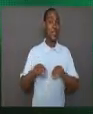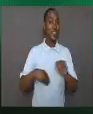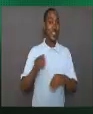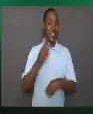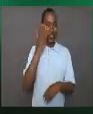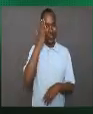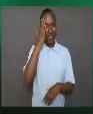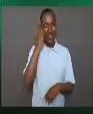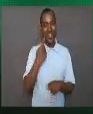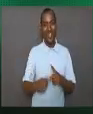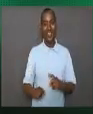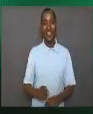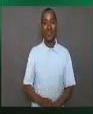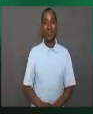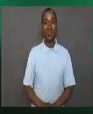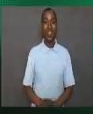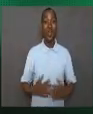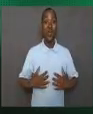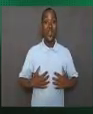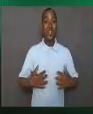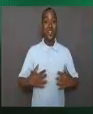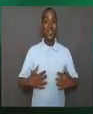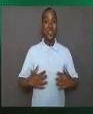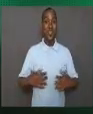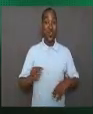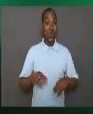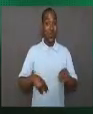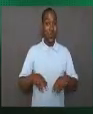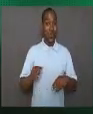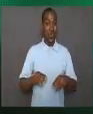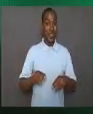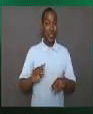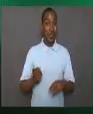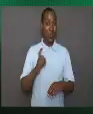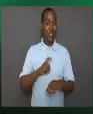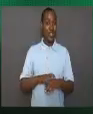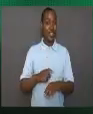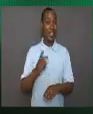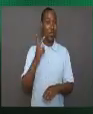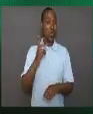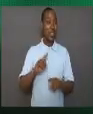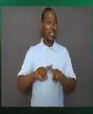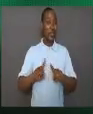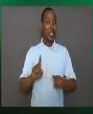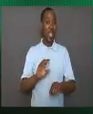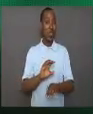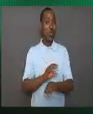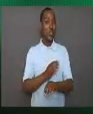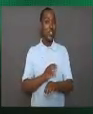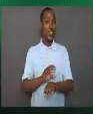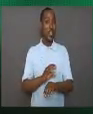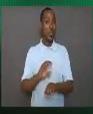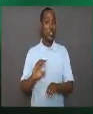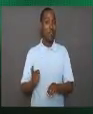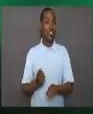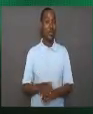Breathing movements occur by two different sets of muscles that